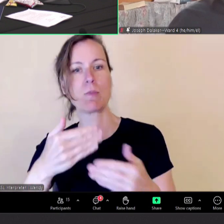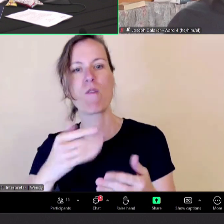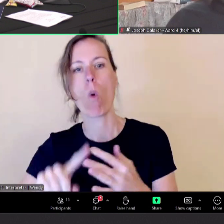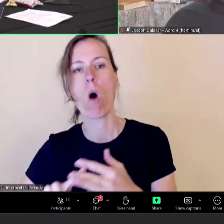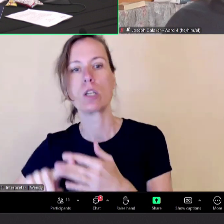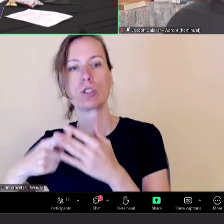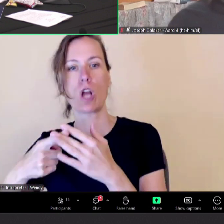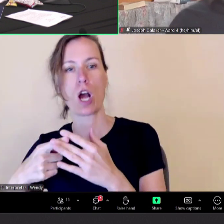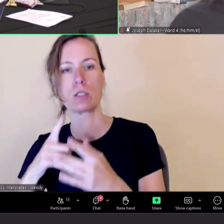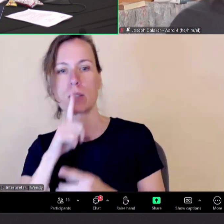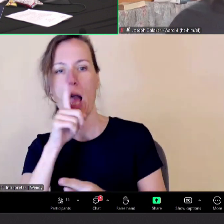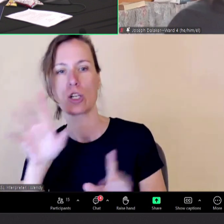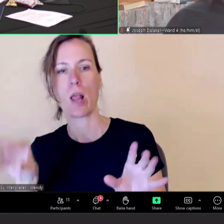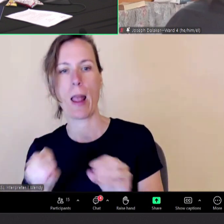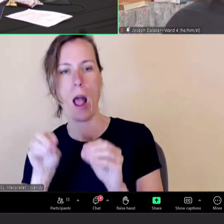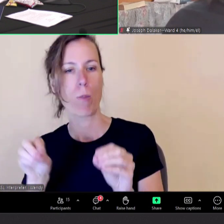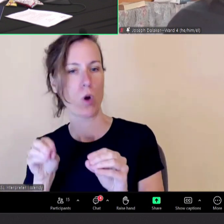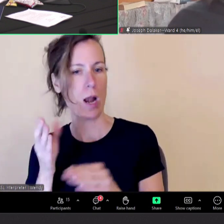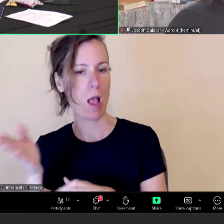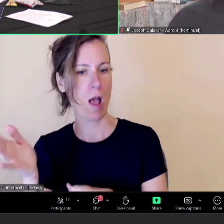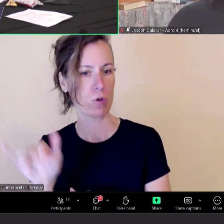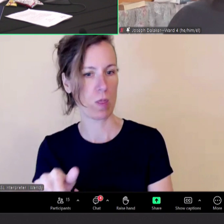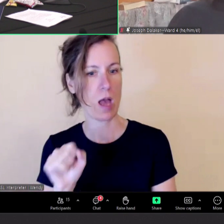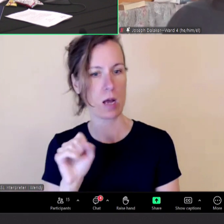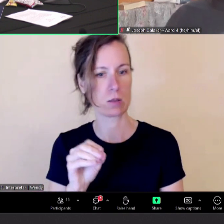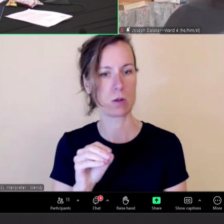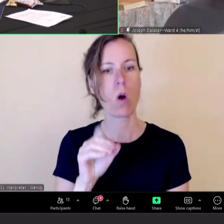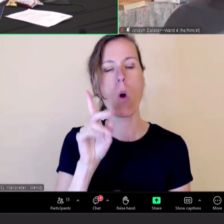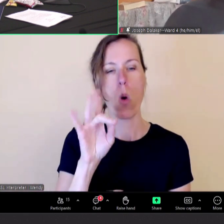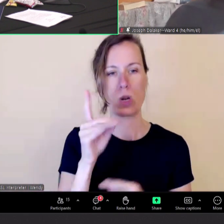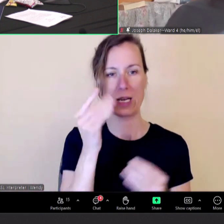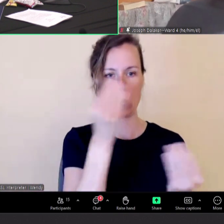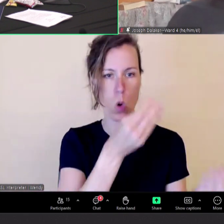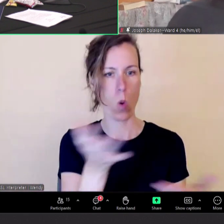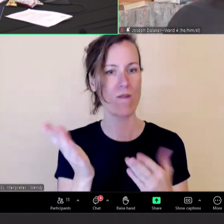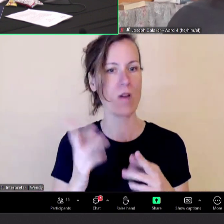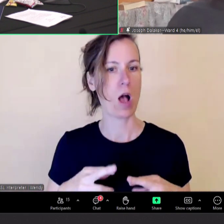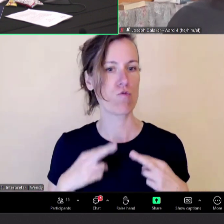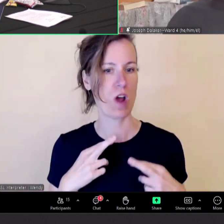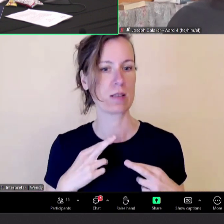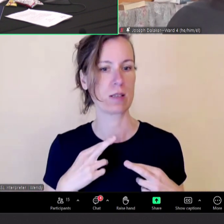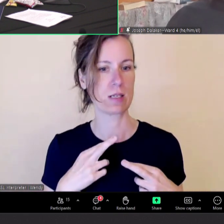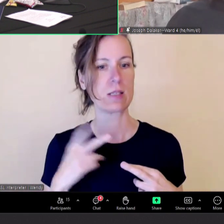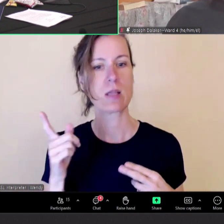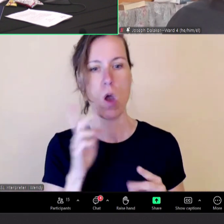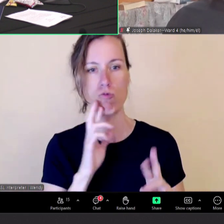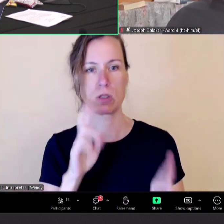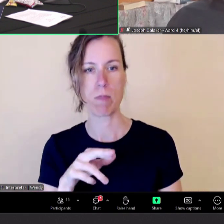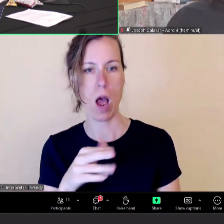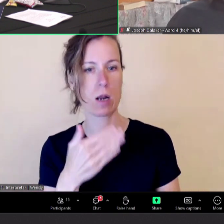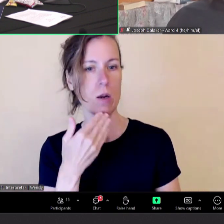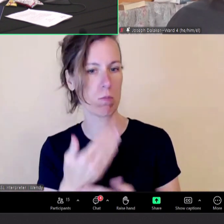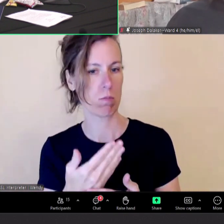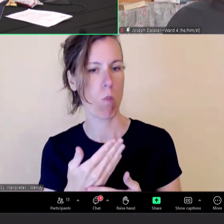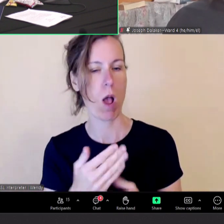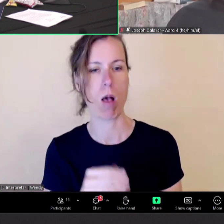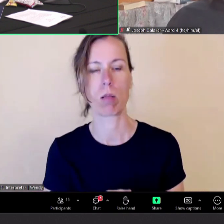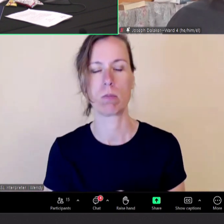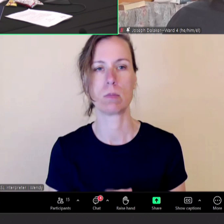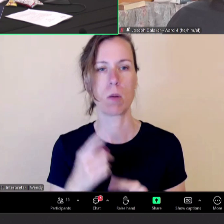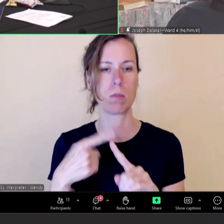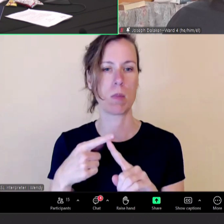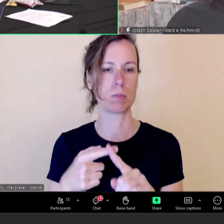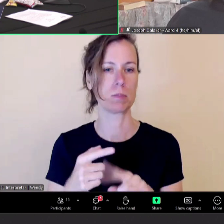We did notify our residents in regards to that. They responded very well on it. A lot of them actually responded, with very